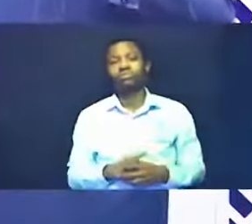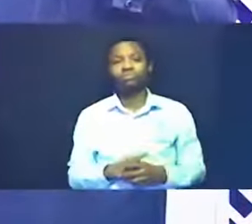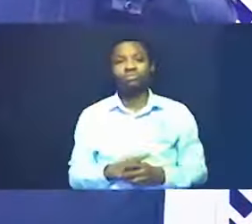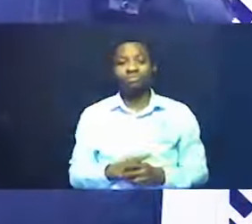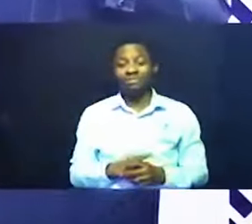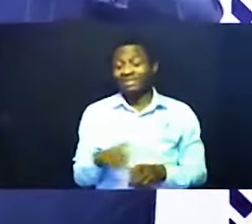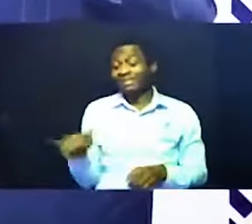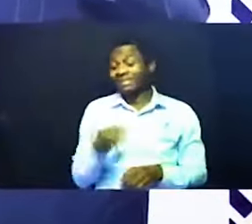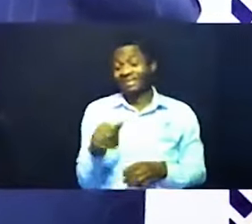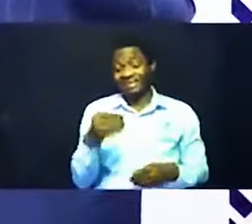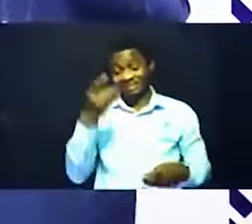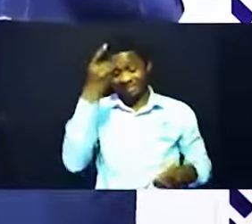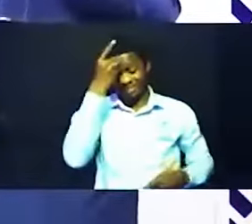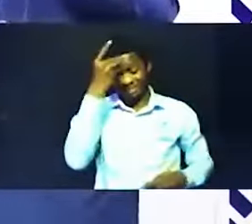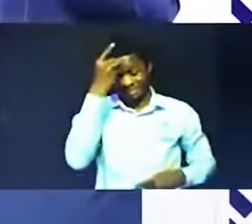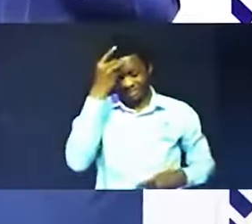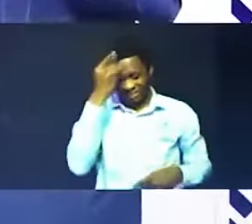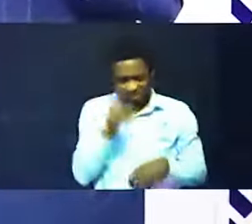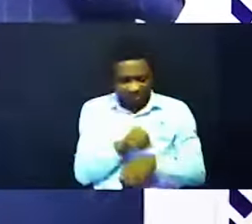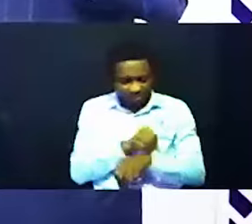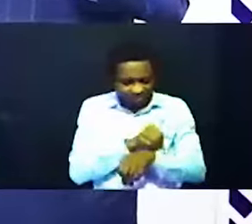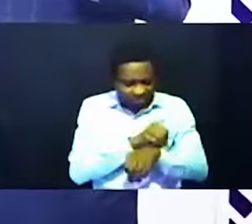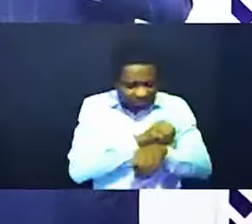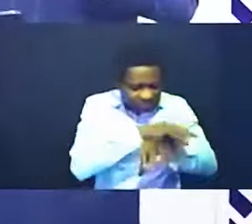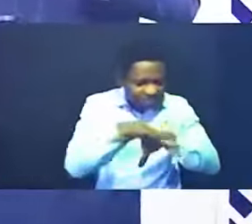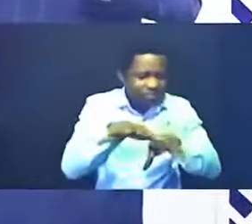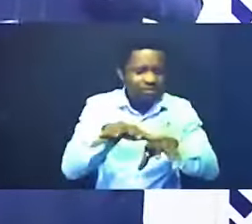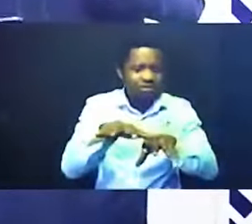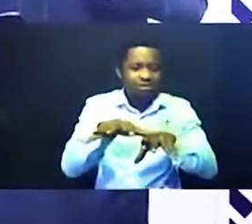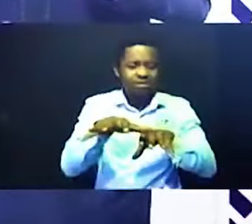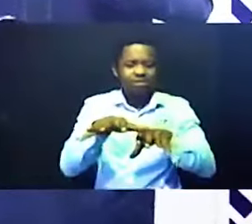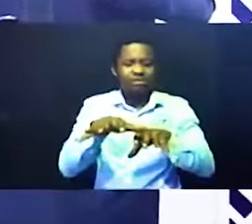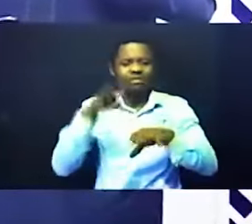just as disease is more eous than